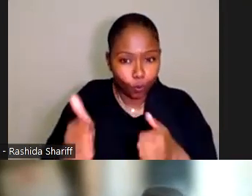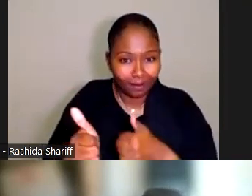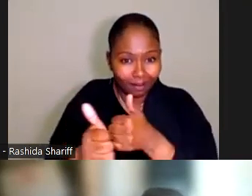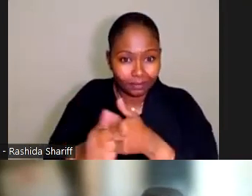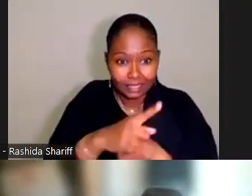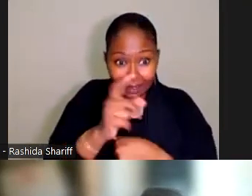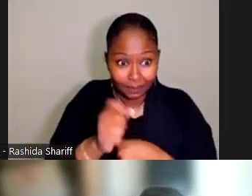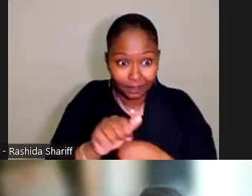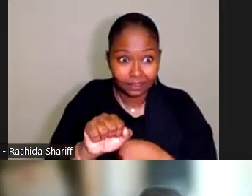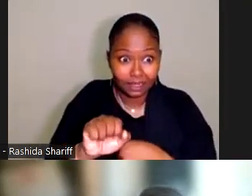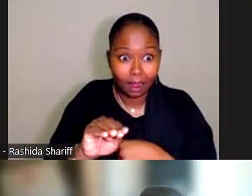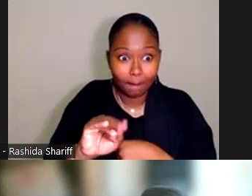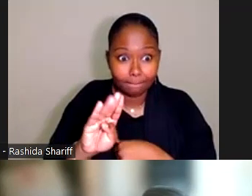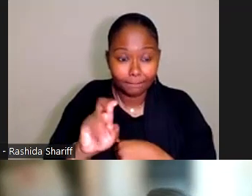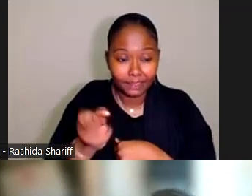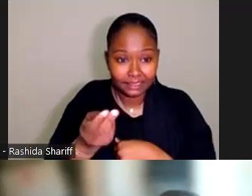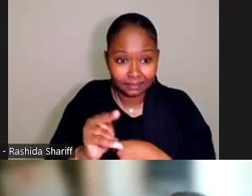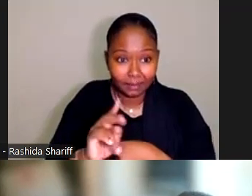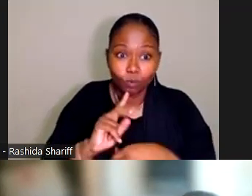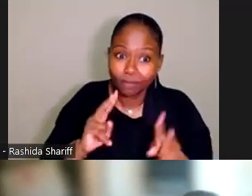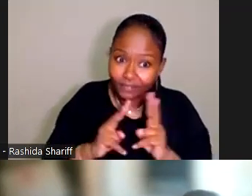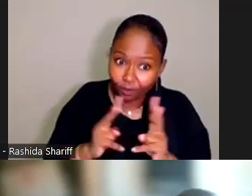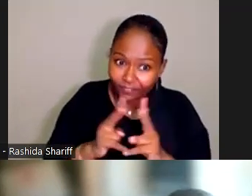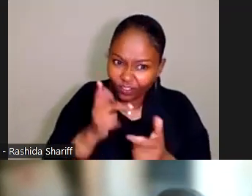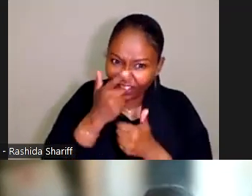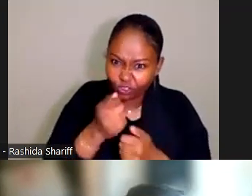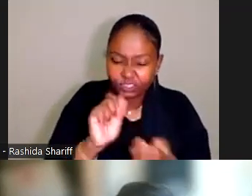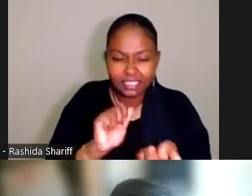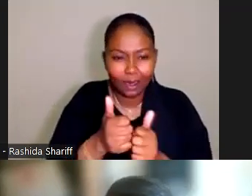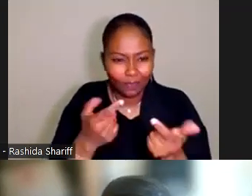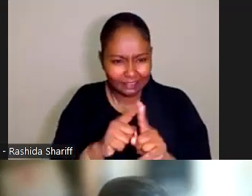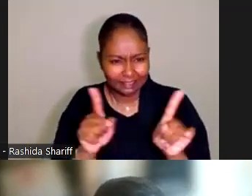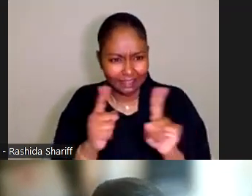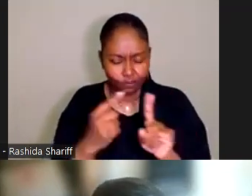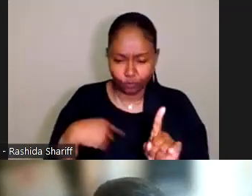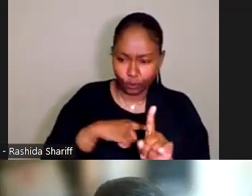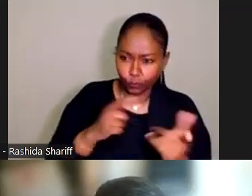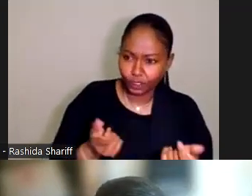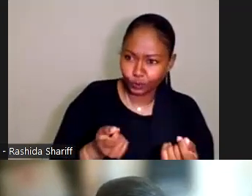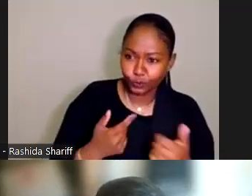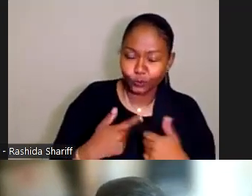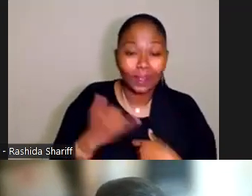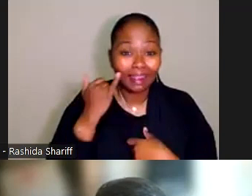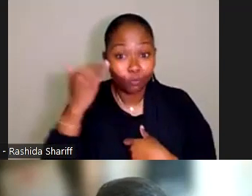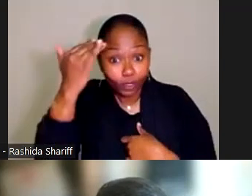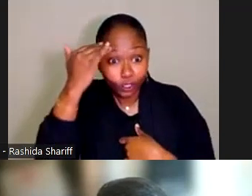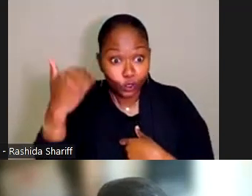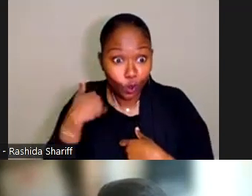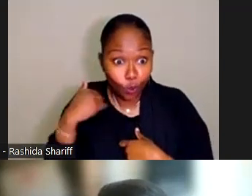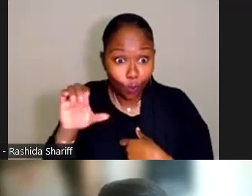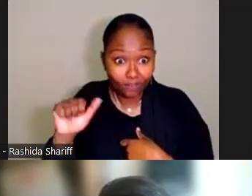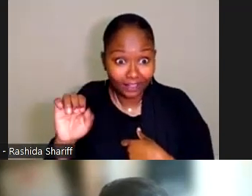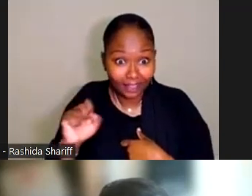in how is this going to be different from what we do, and how do we, as you mentioned, if we know of a case, how do we